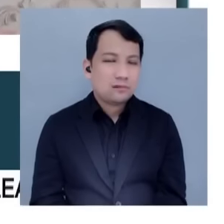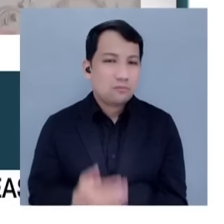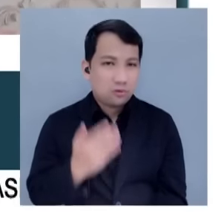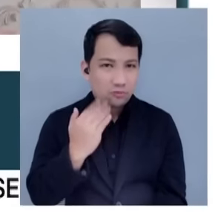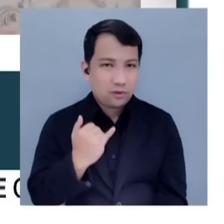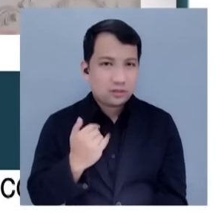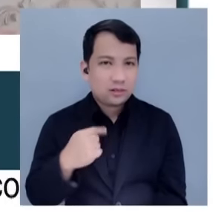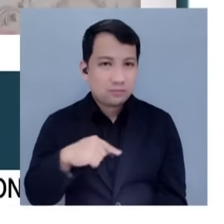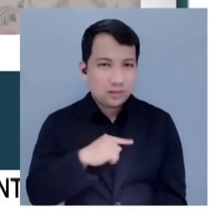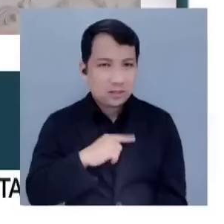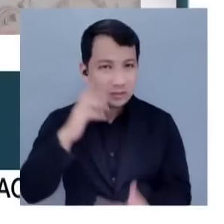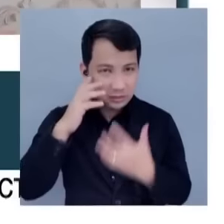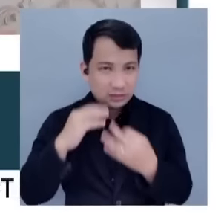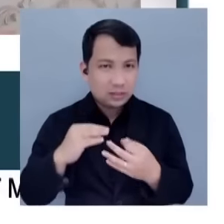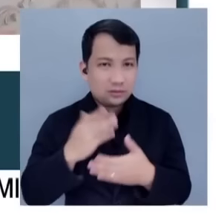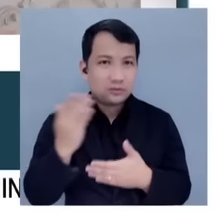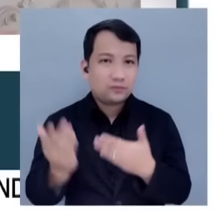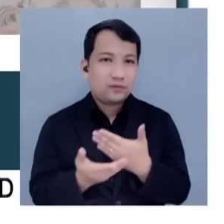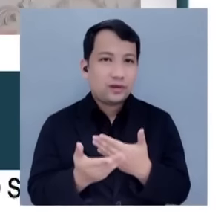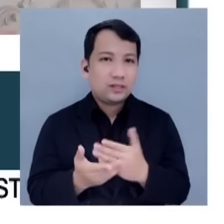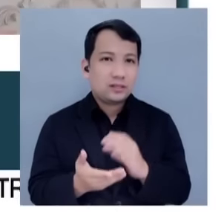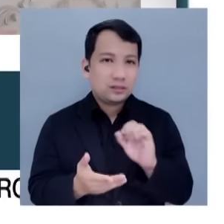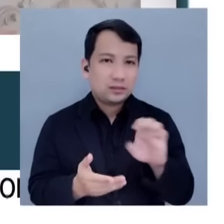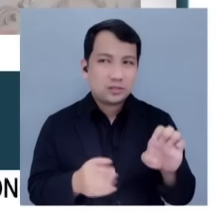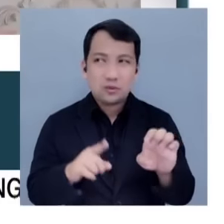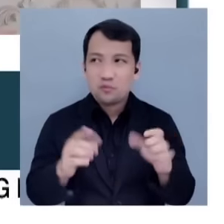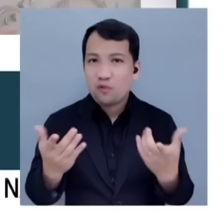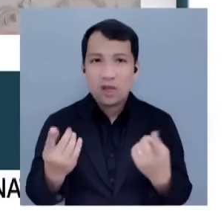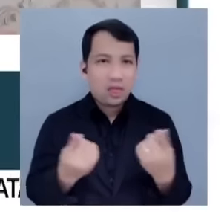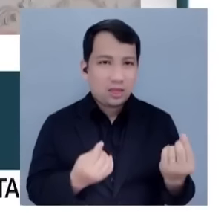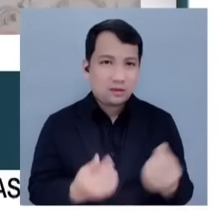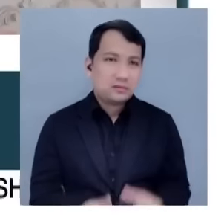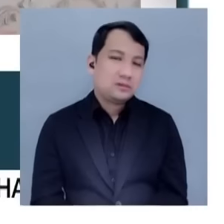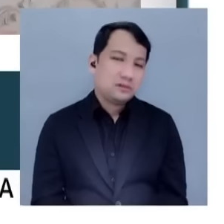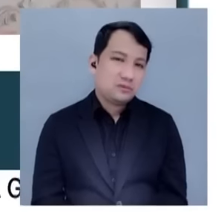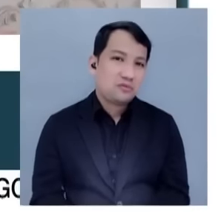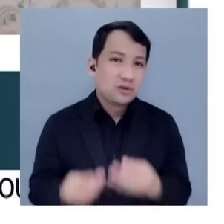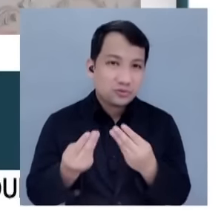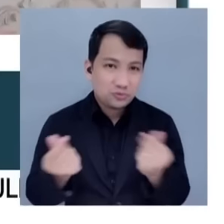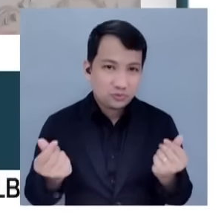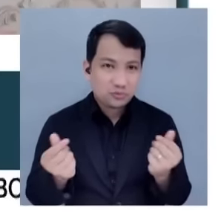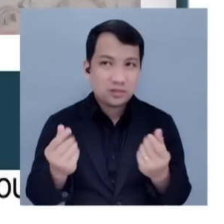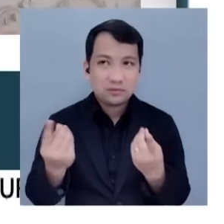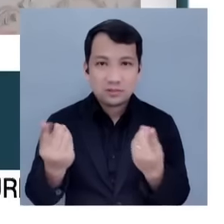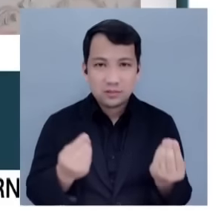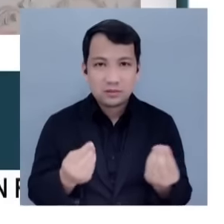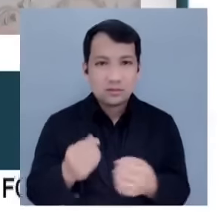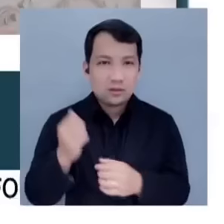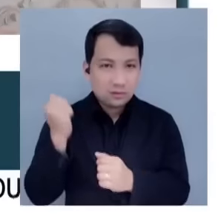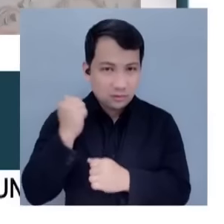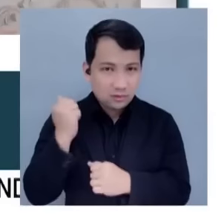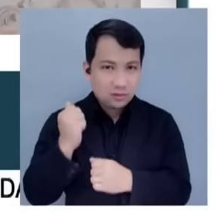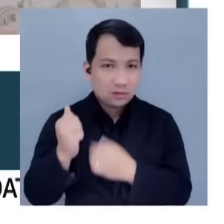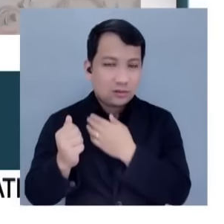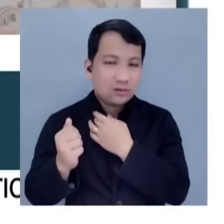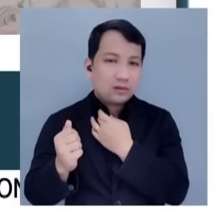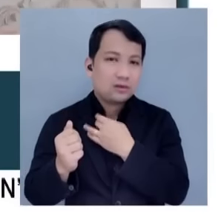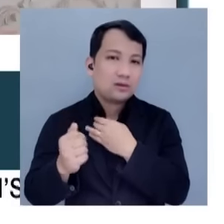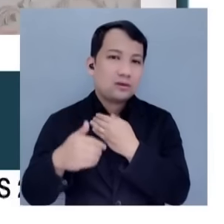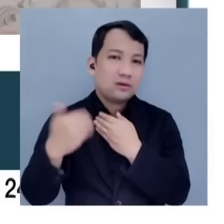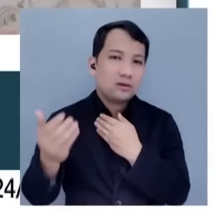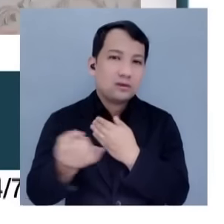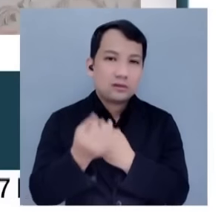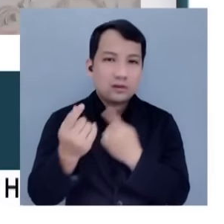case. We were left with no choice at this time. But hopefully, in fact, I said this, nabanggit ko na